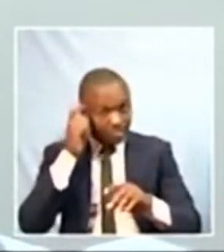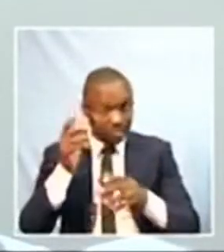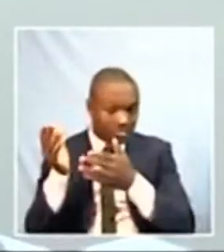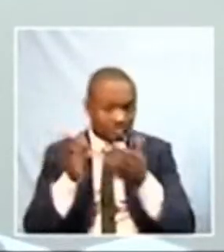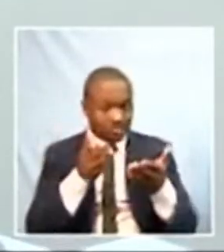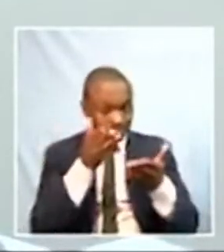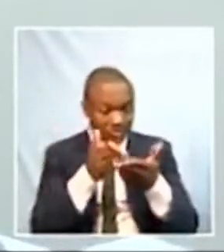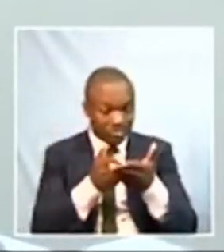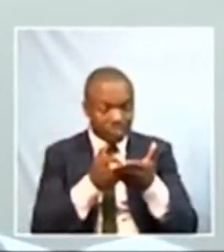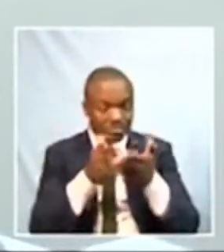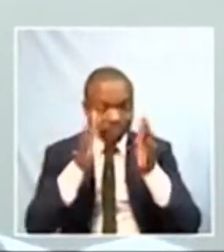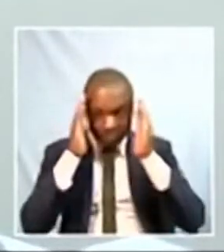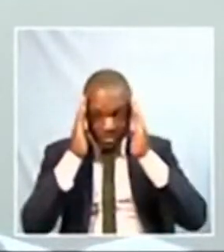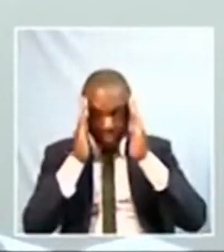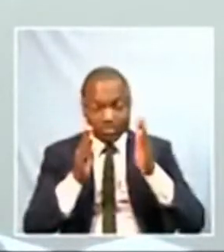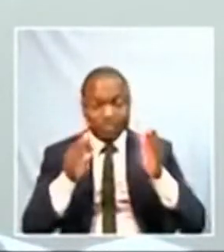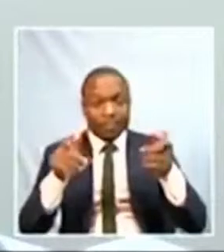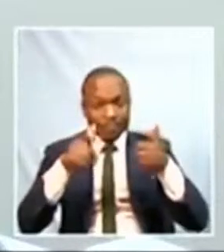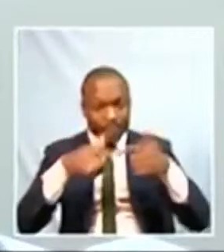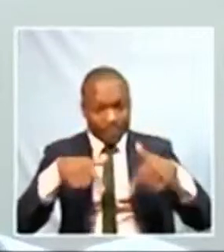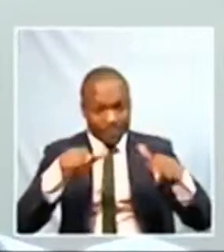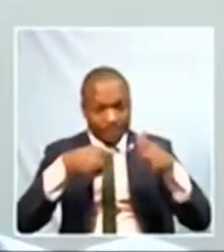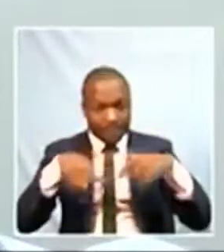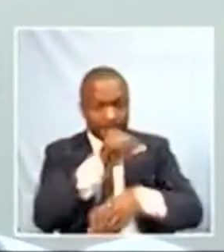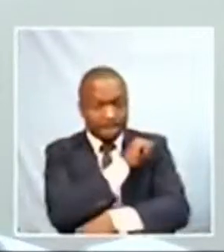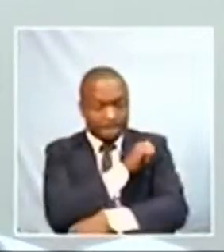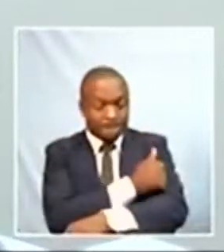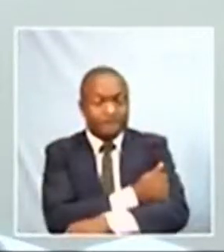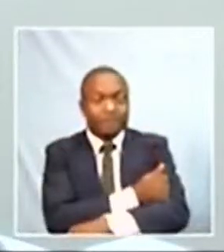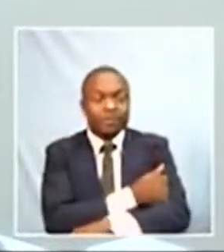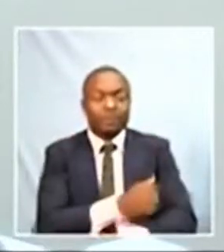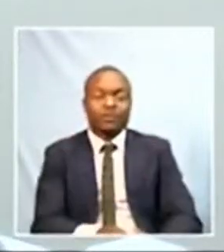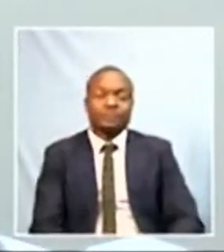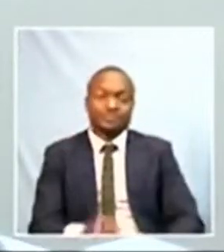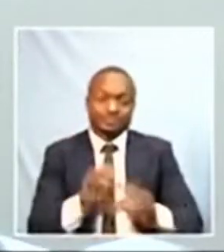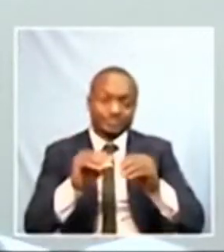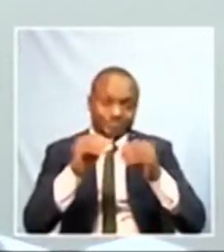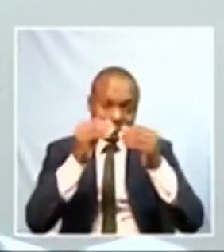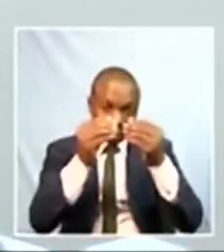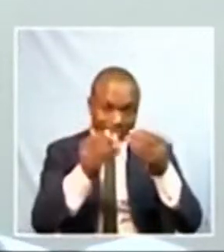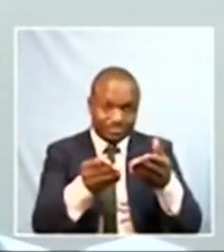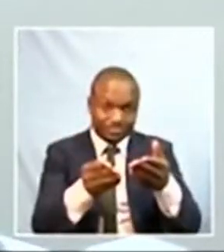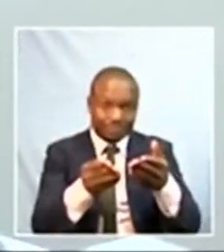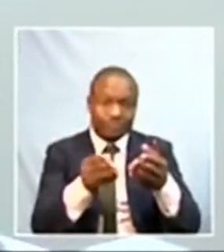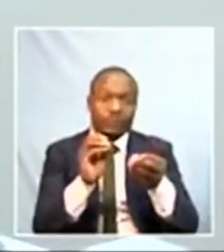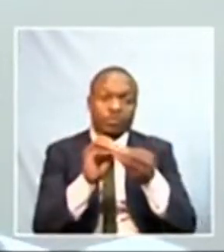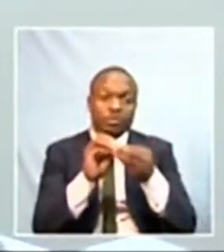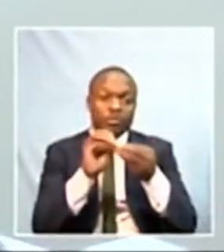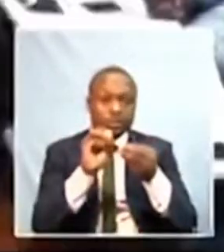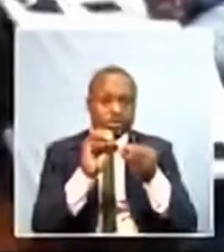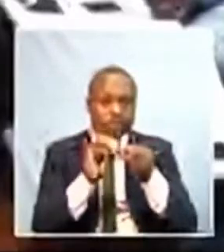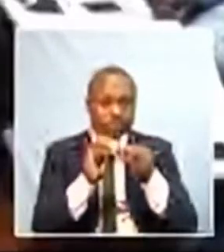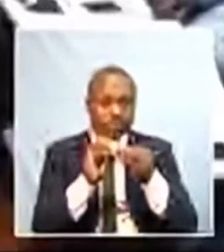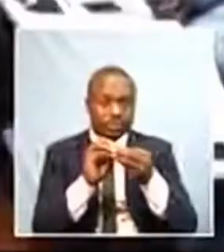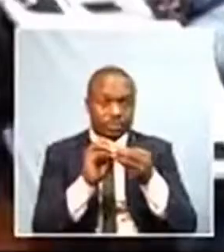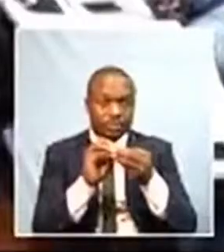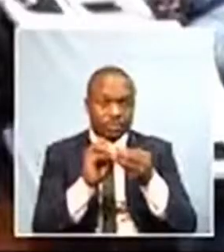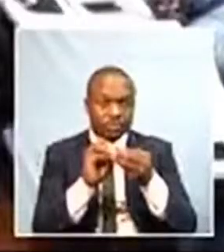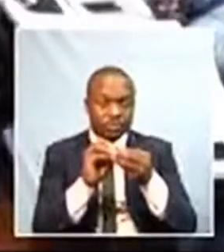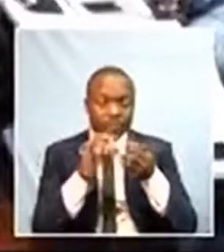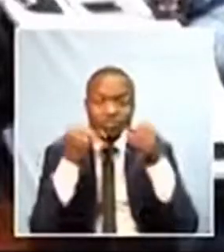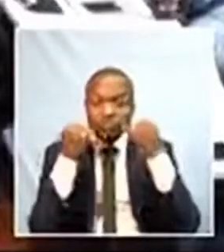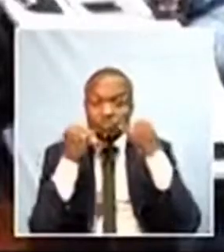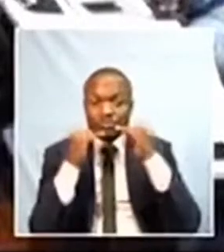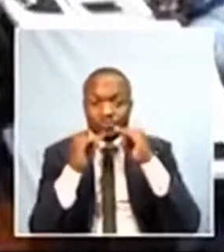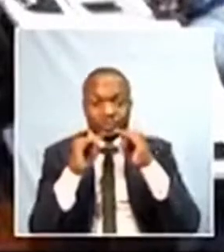this to the attention of the local authority and probably give more meat as to